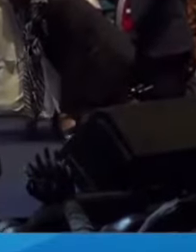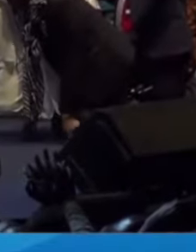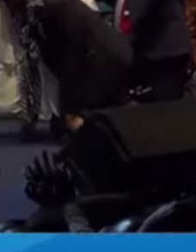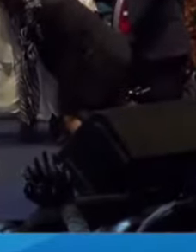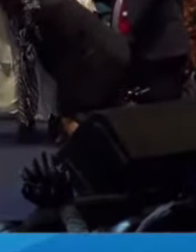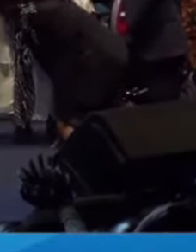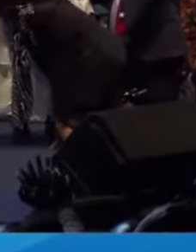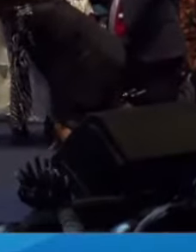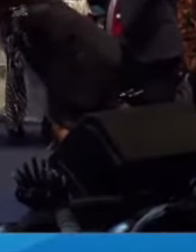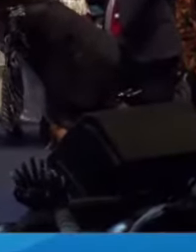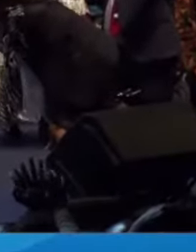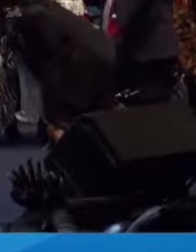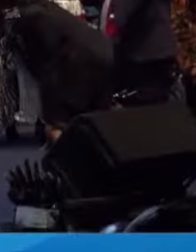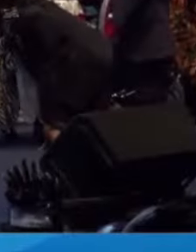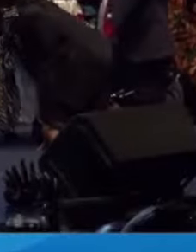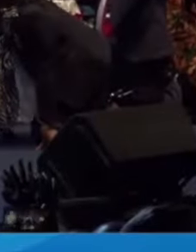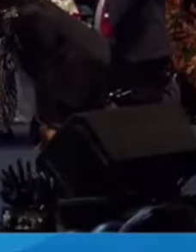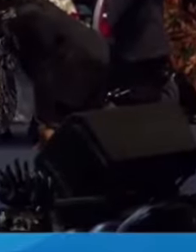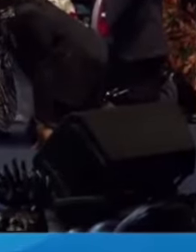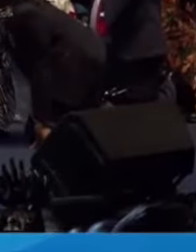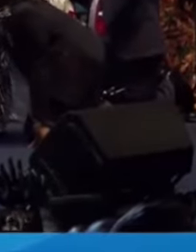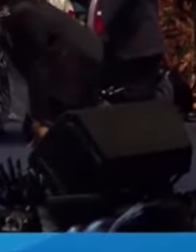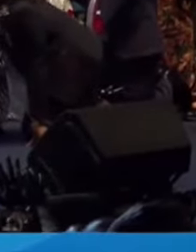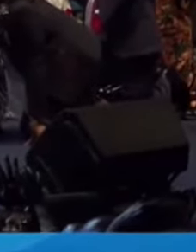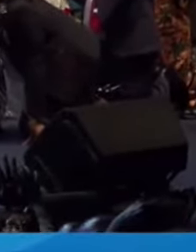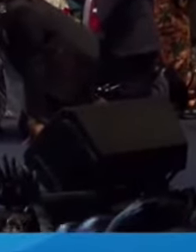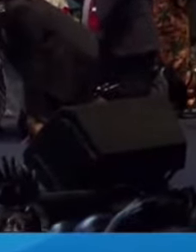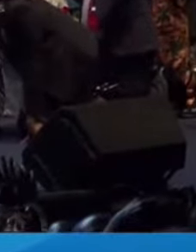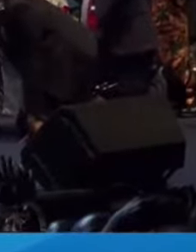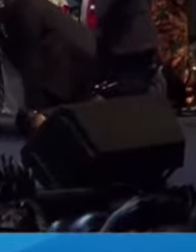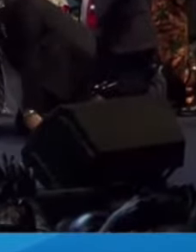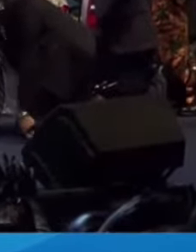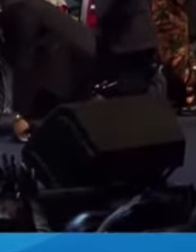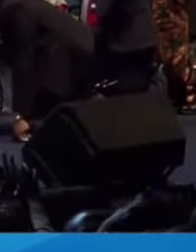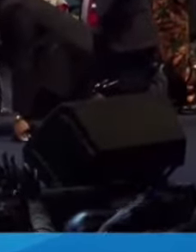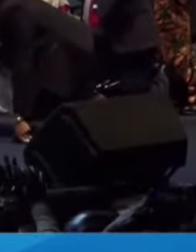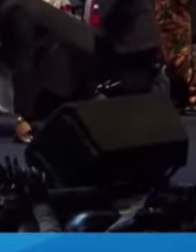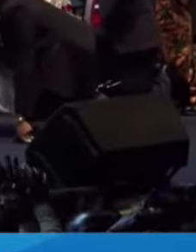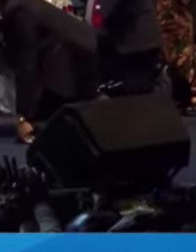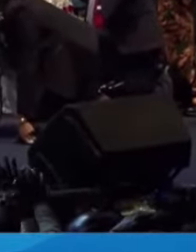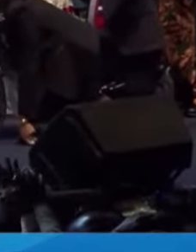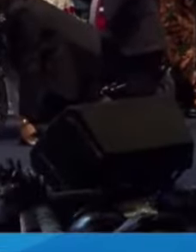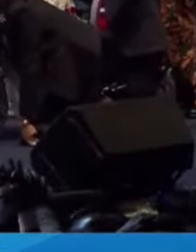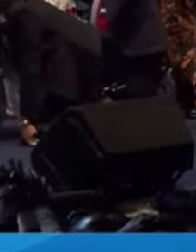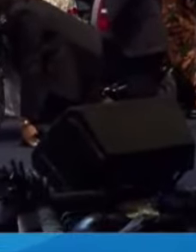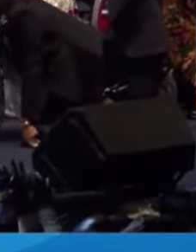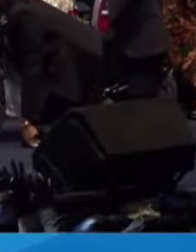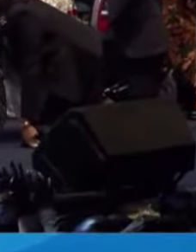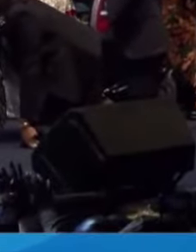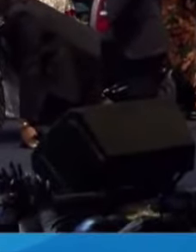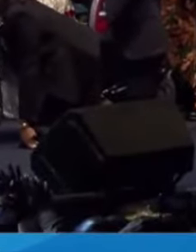name bless them with health longevity of life